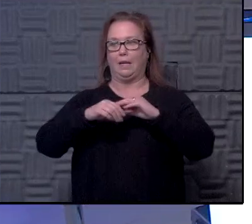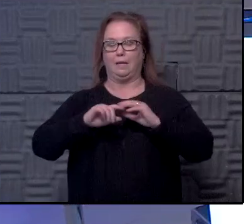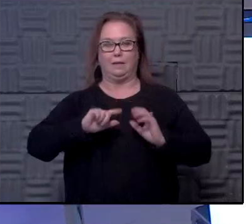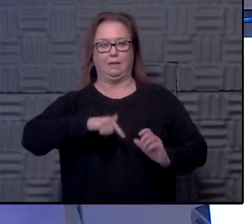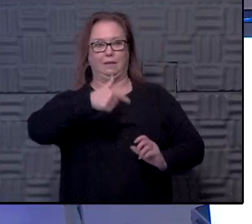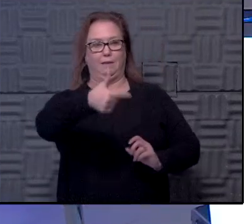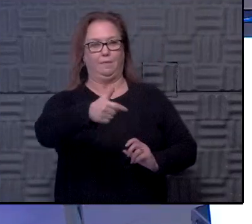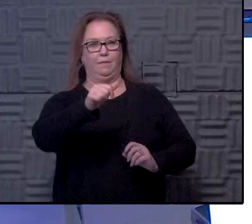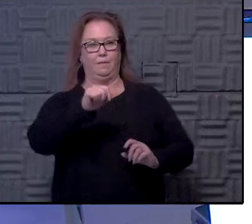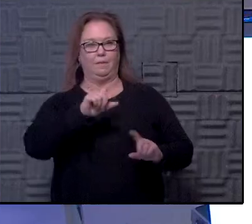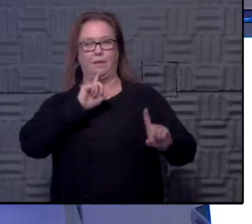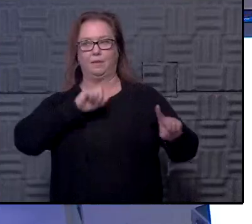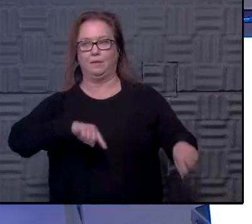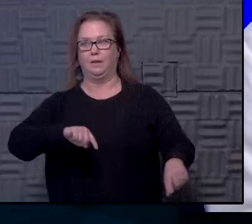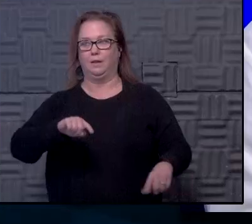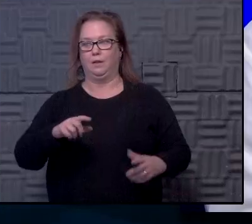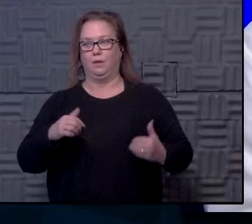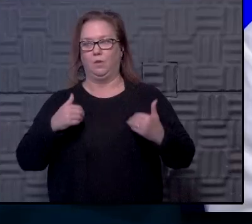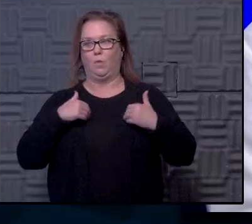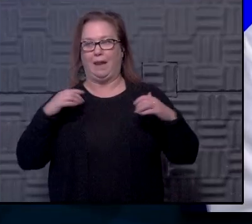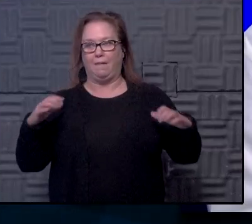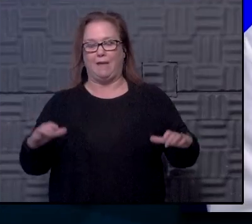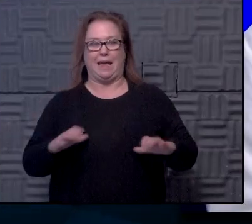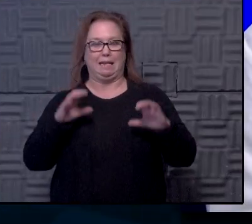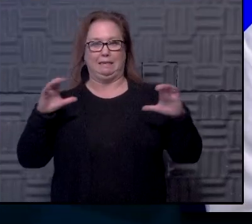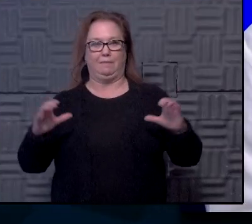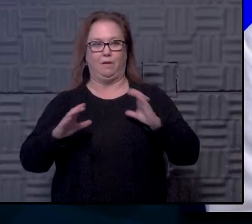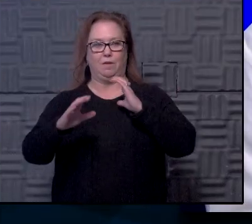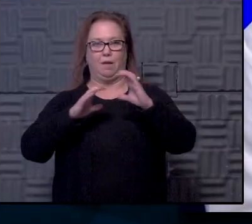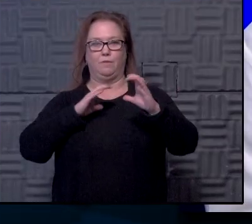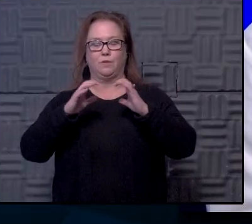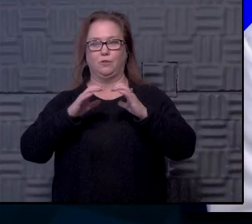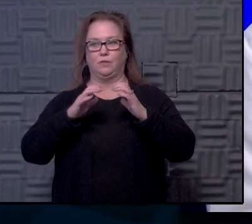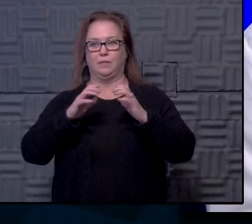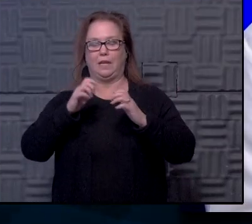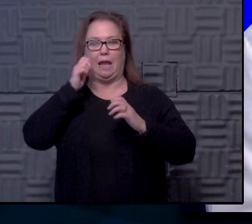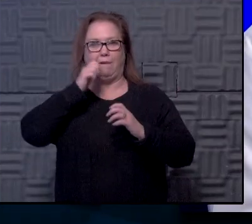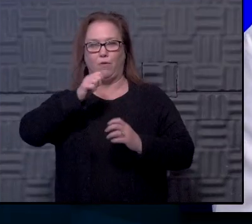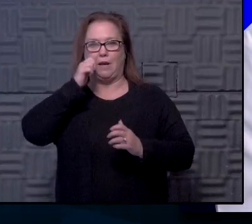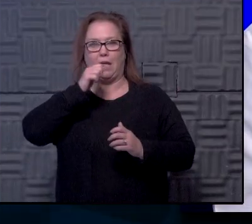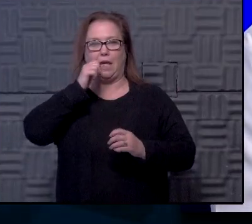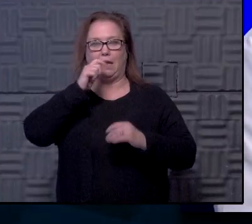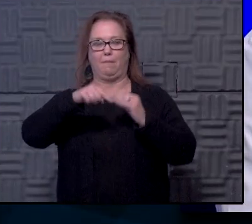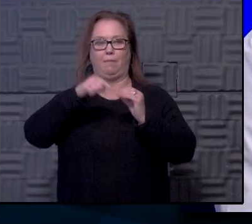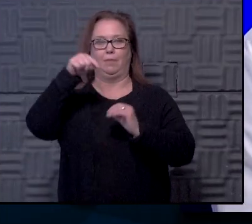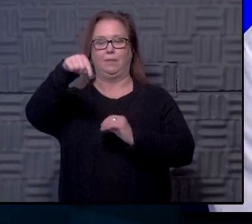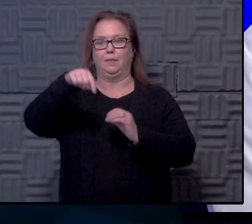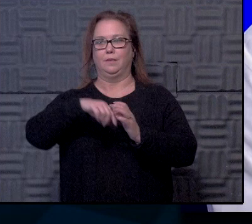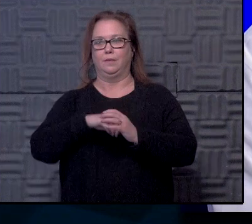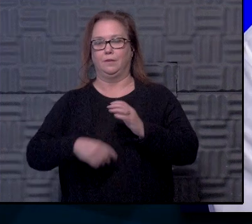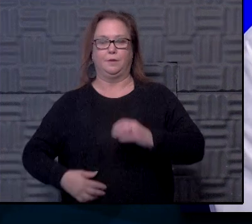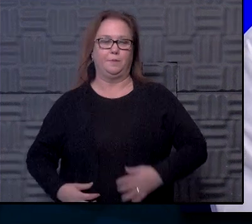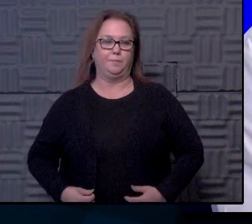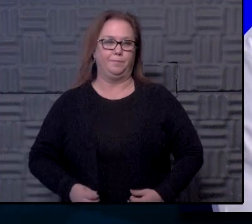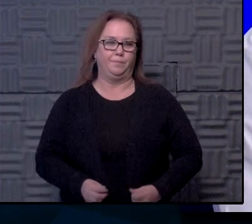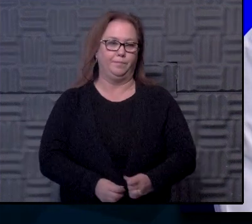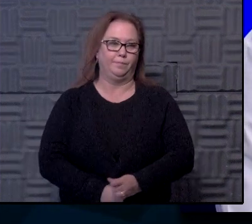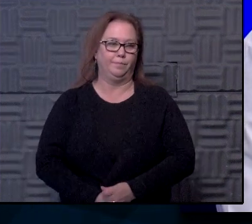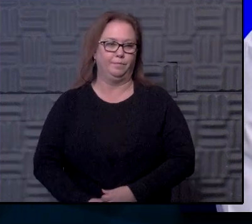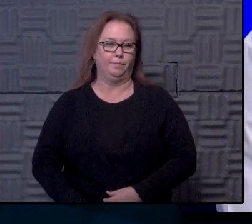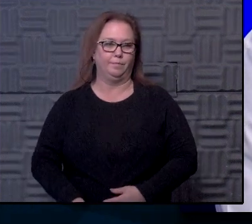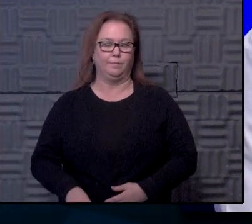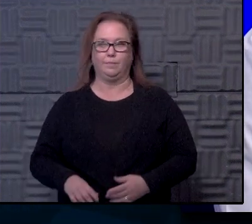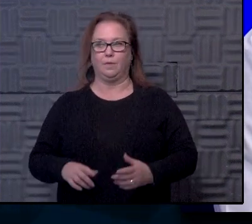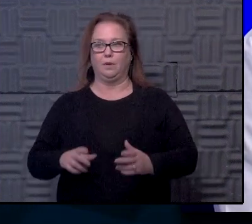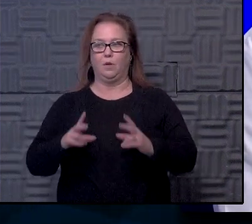to David first, because we actually have active conversations about this almost on a daily basis. So I think he's probably good to answer that one